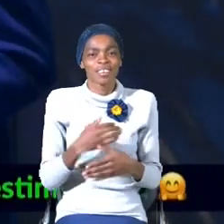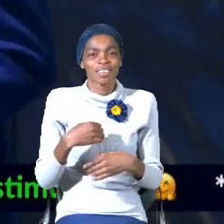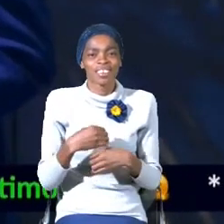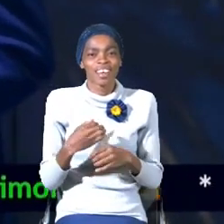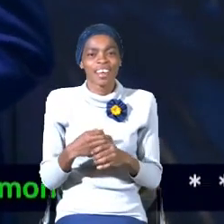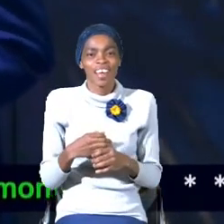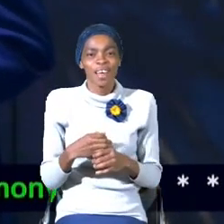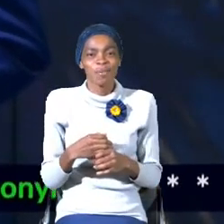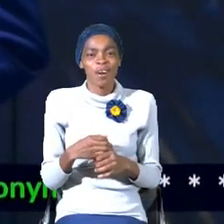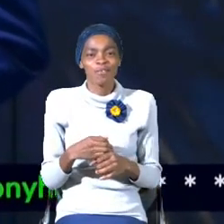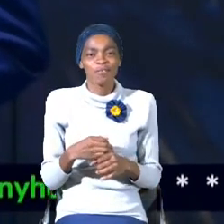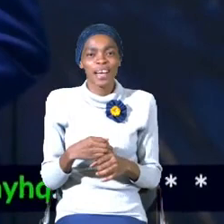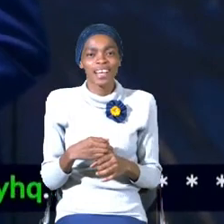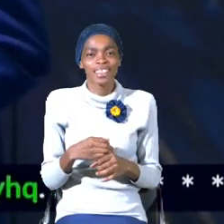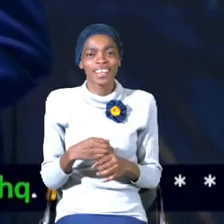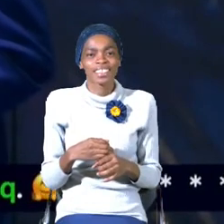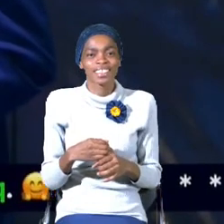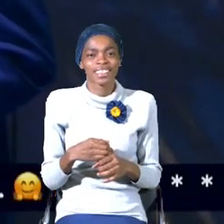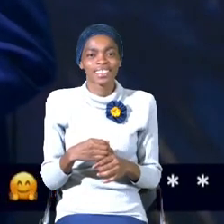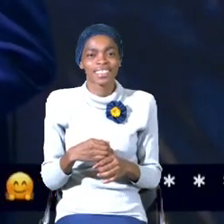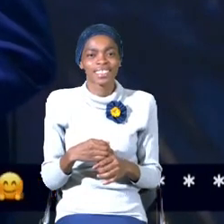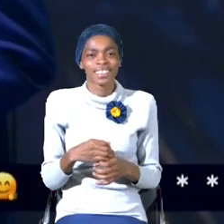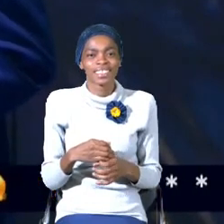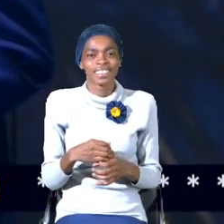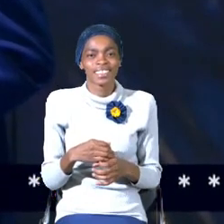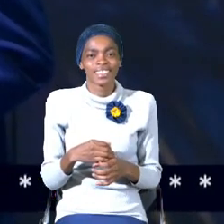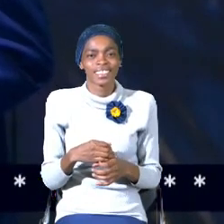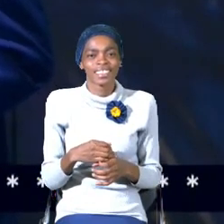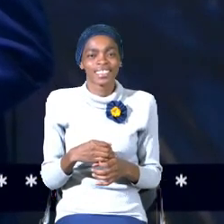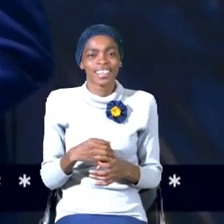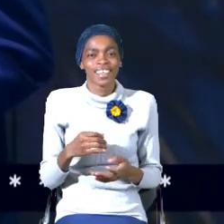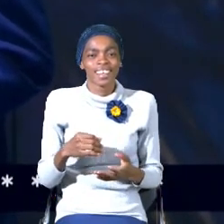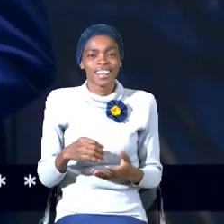moment where He had made all things new for you.